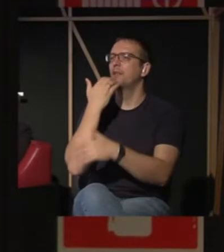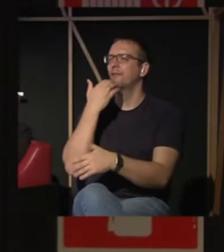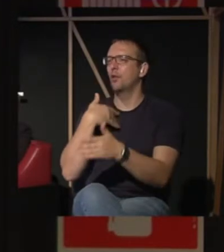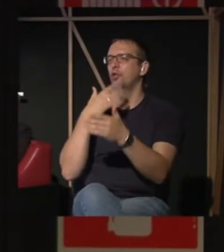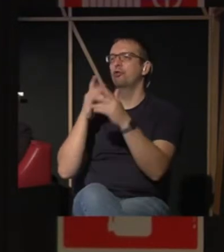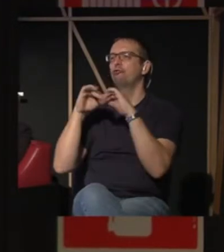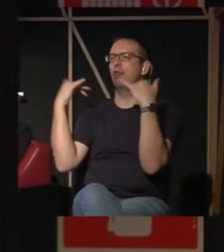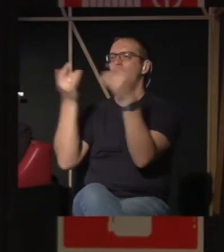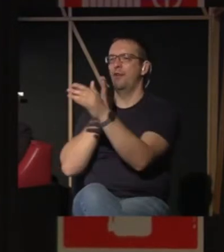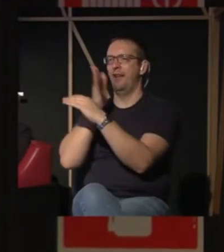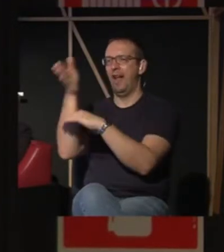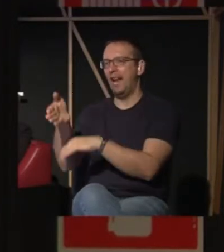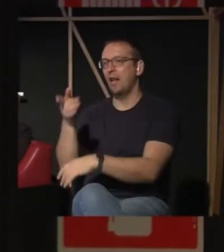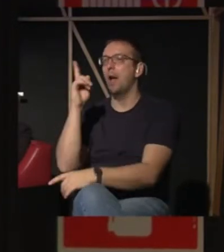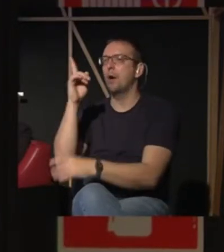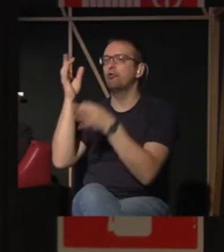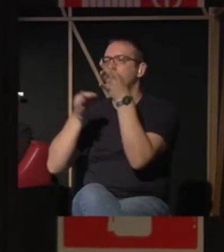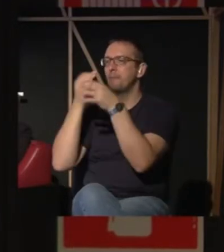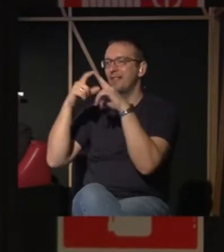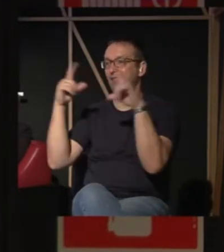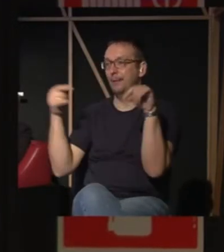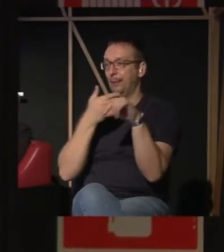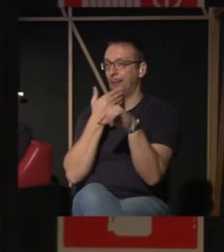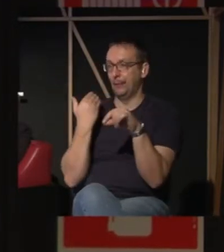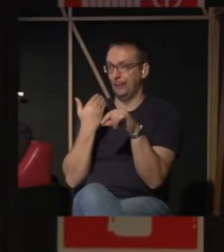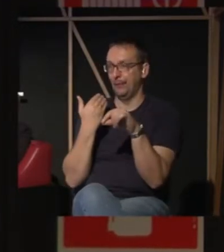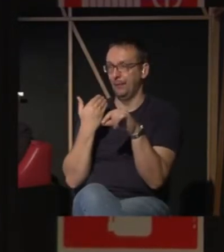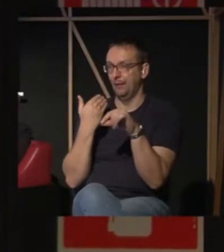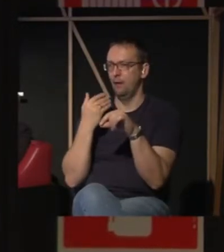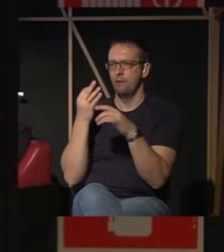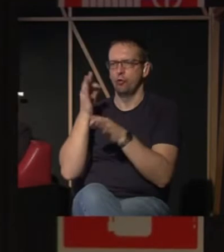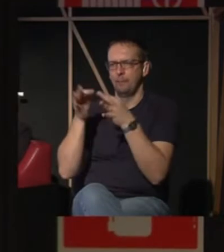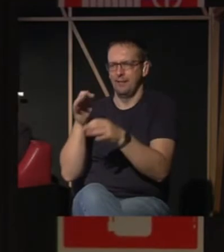was, we were able to swap their tickets for them to have a better